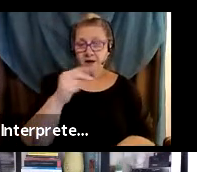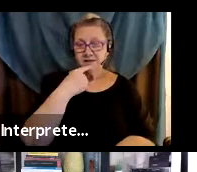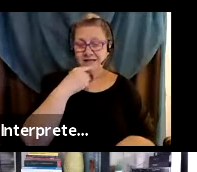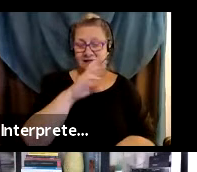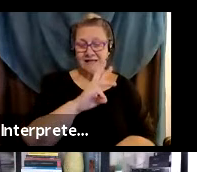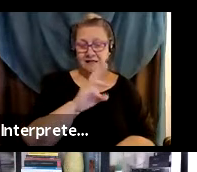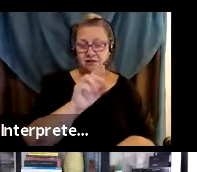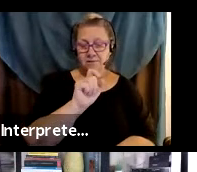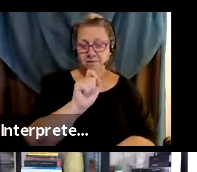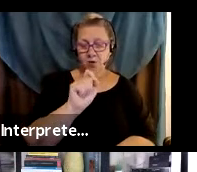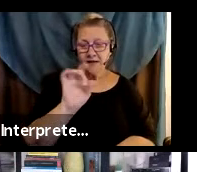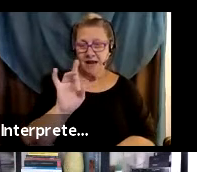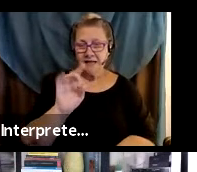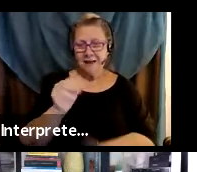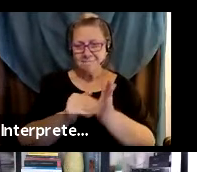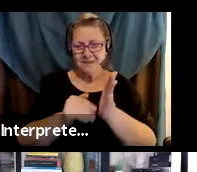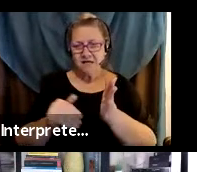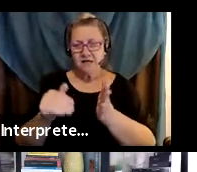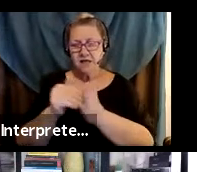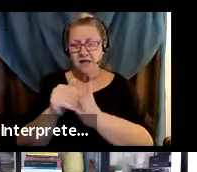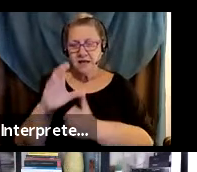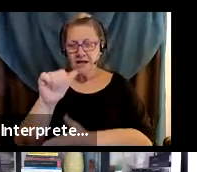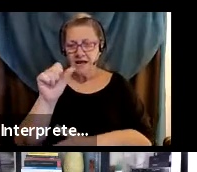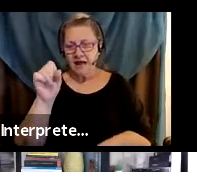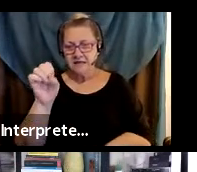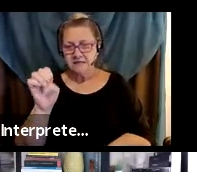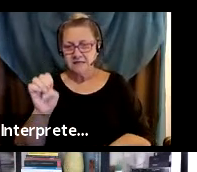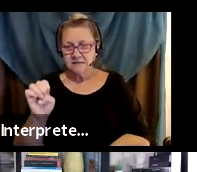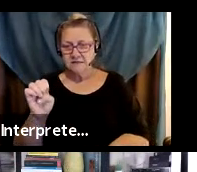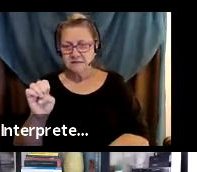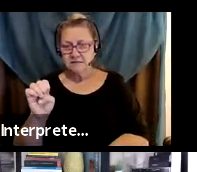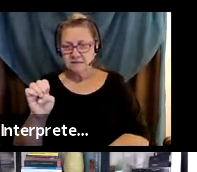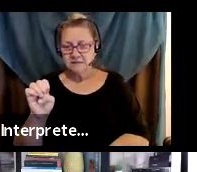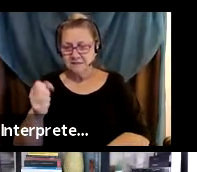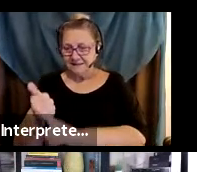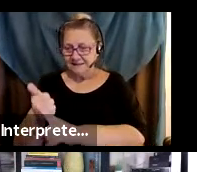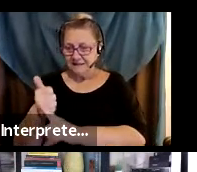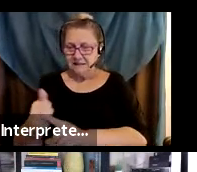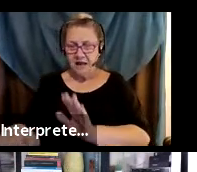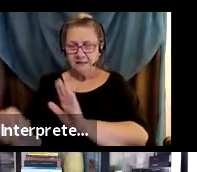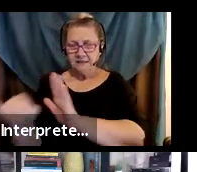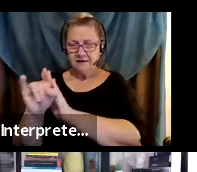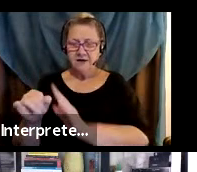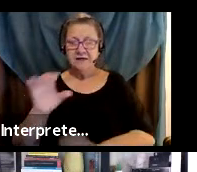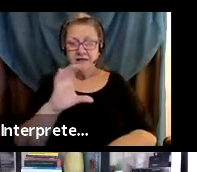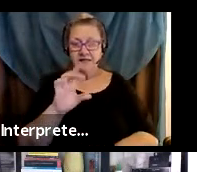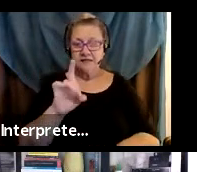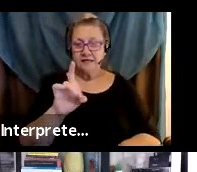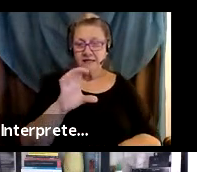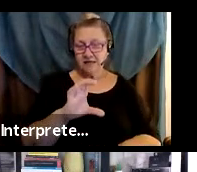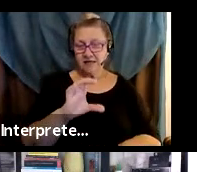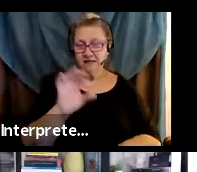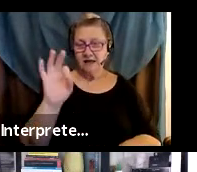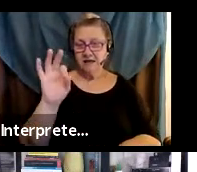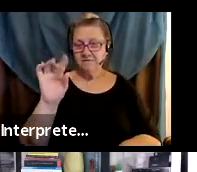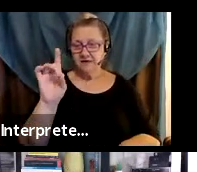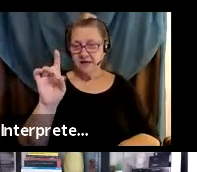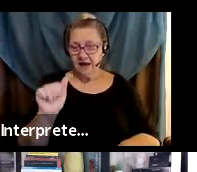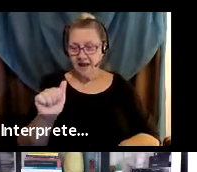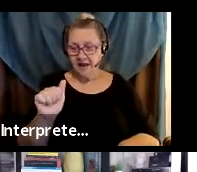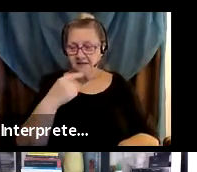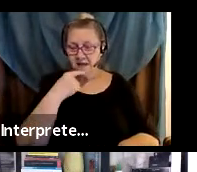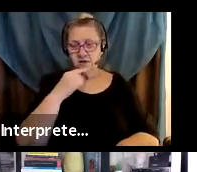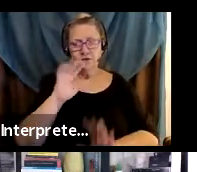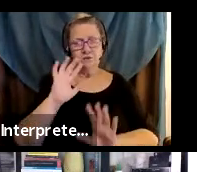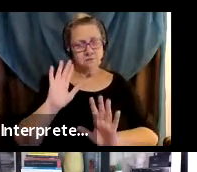cases were identified, and the CDC and the FDA said, okay, let's